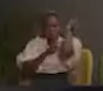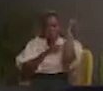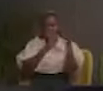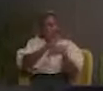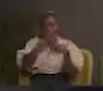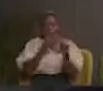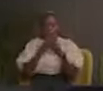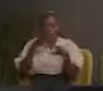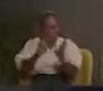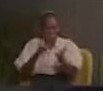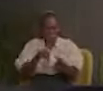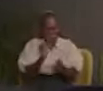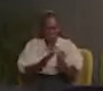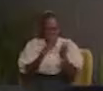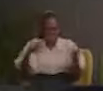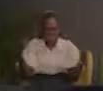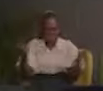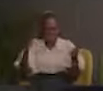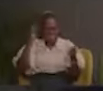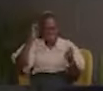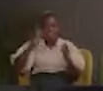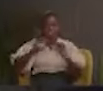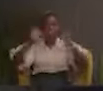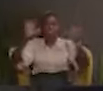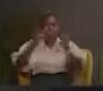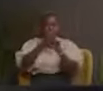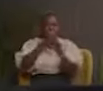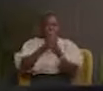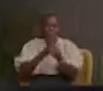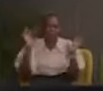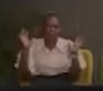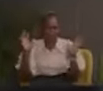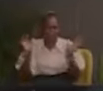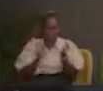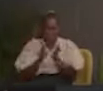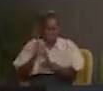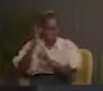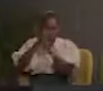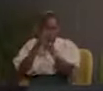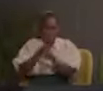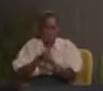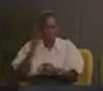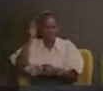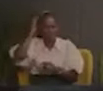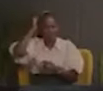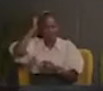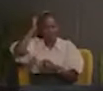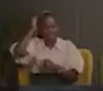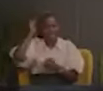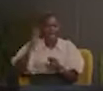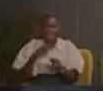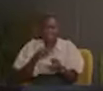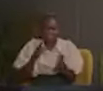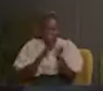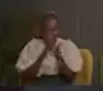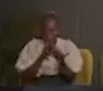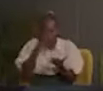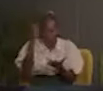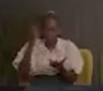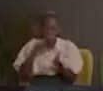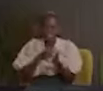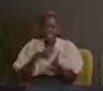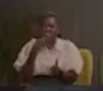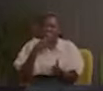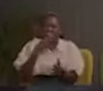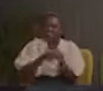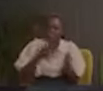sin. Gave himself willingly. In fact, Jesus himself, you know, I like the Bible because it says